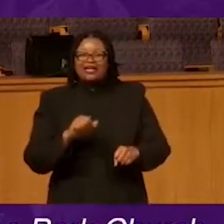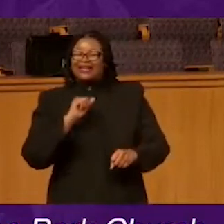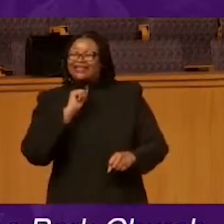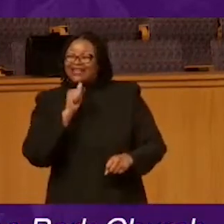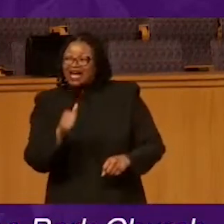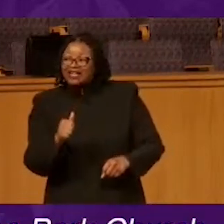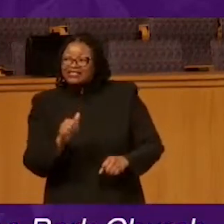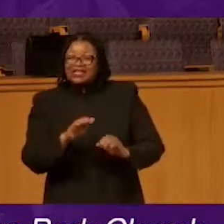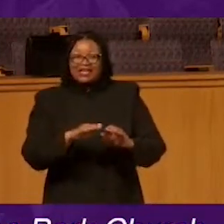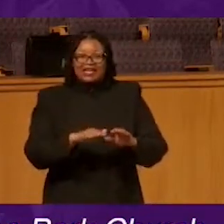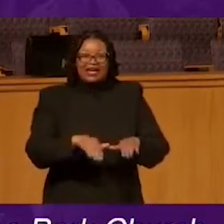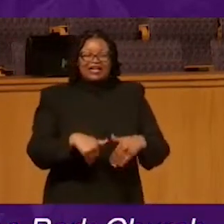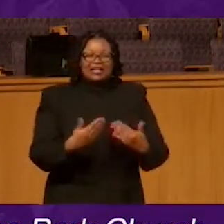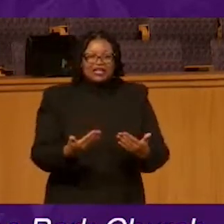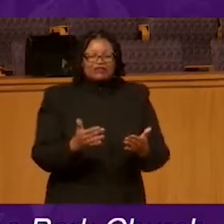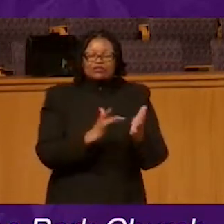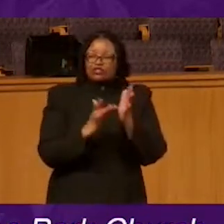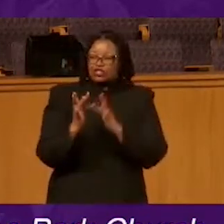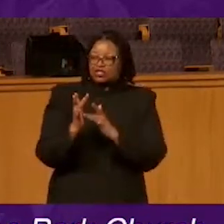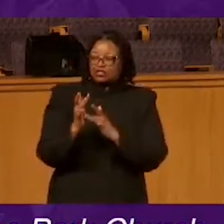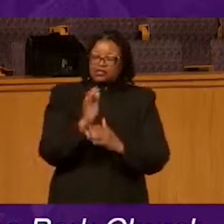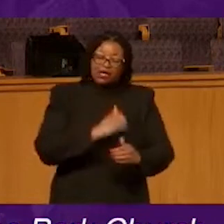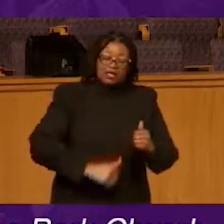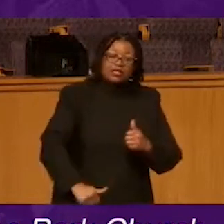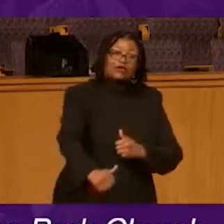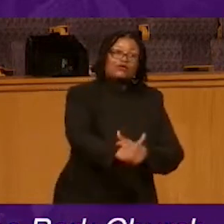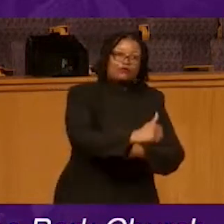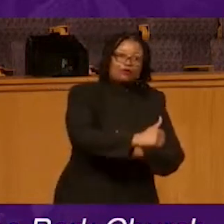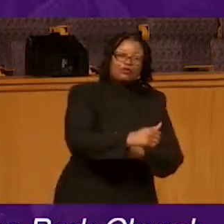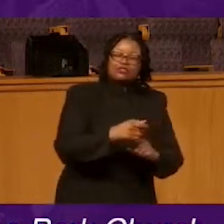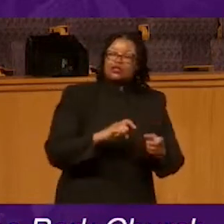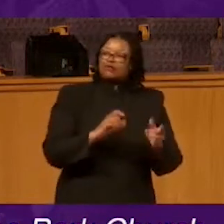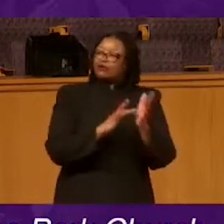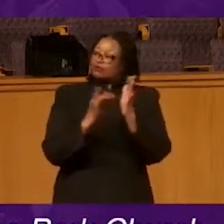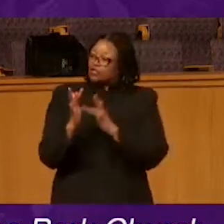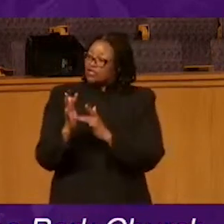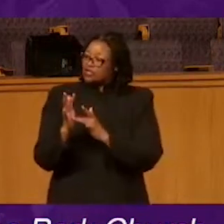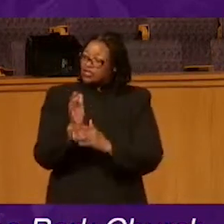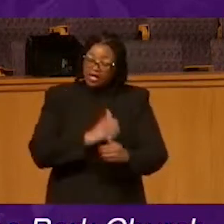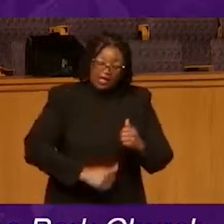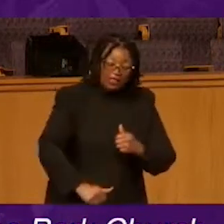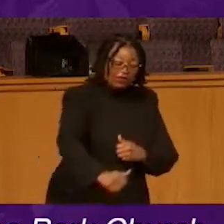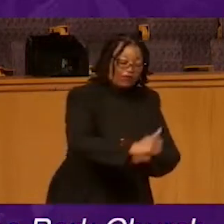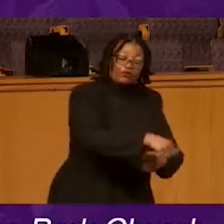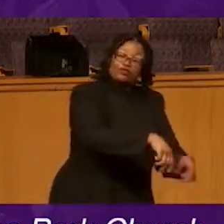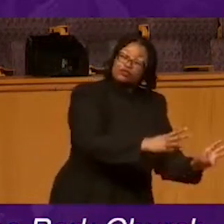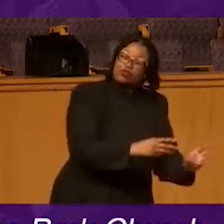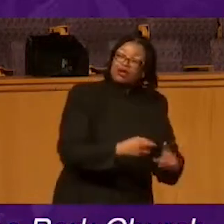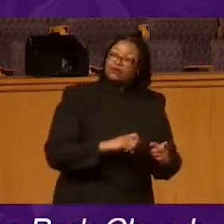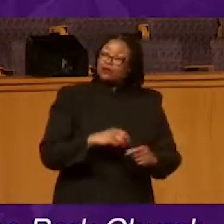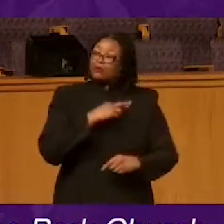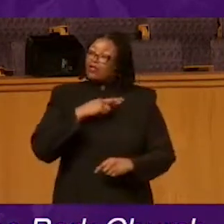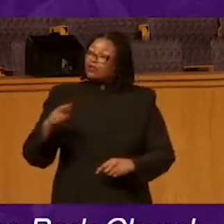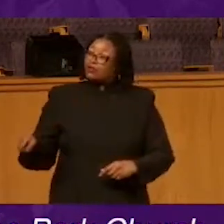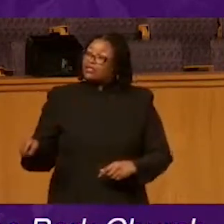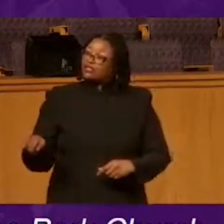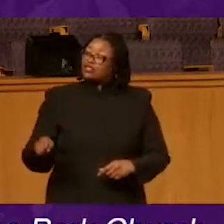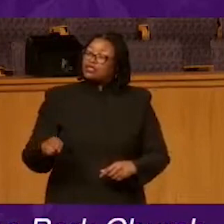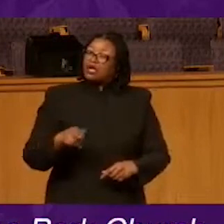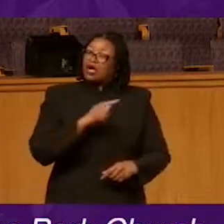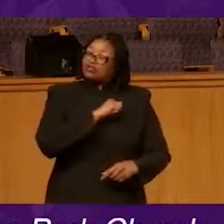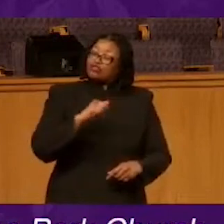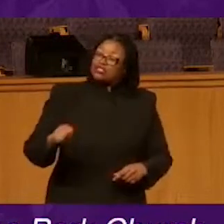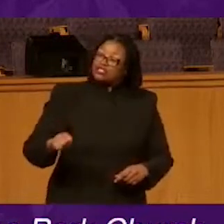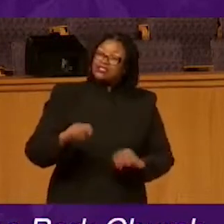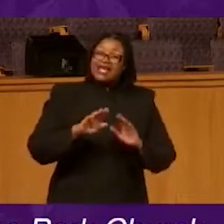Jesus? Well, those who are the furthest away from Jesus and the furthest away from the religious tradition, how can